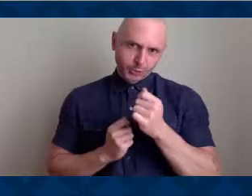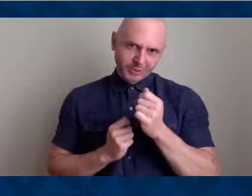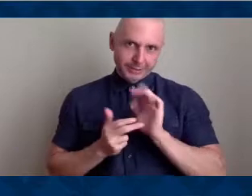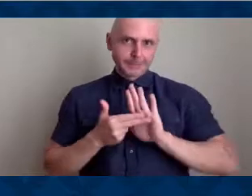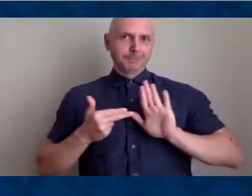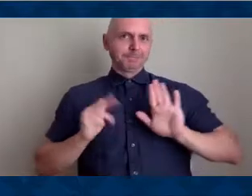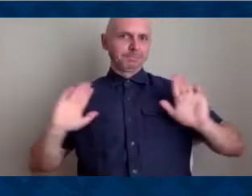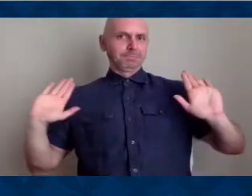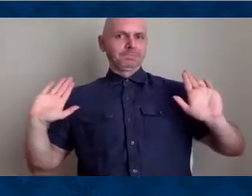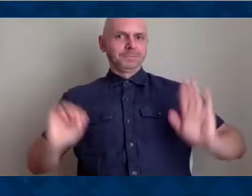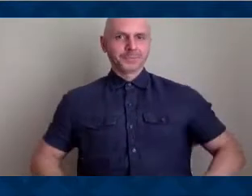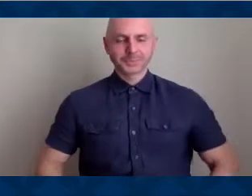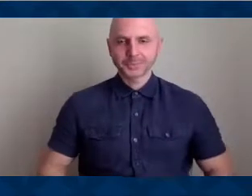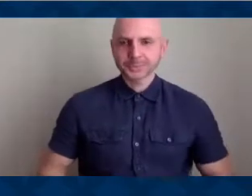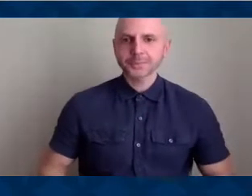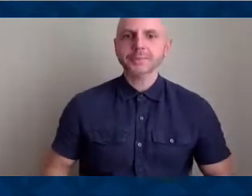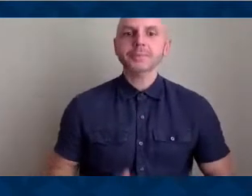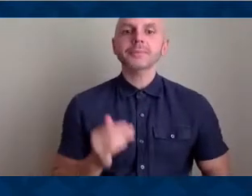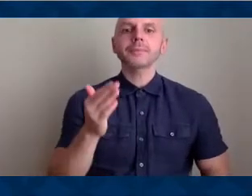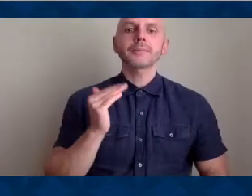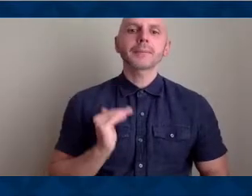next slide then.